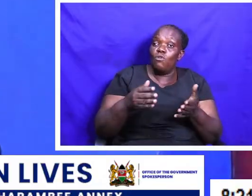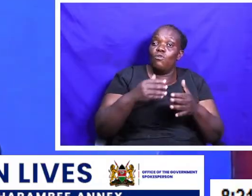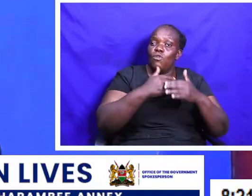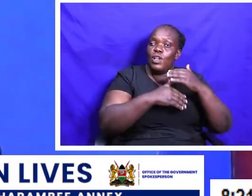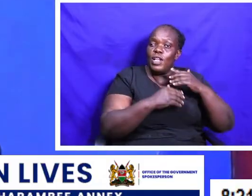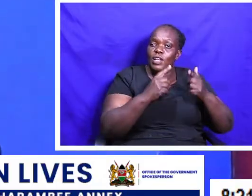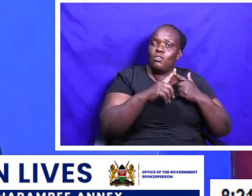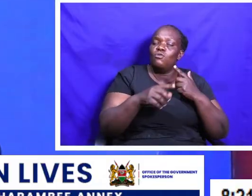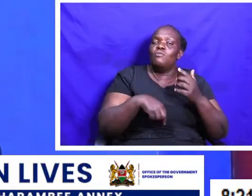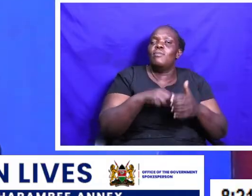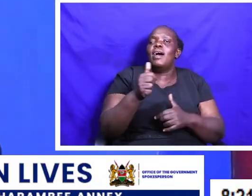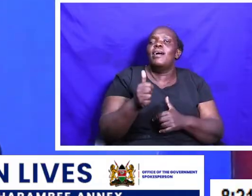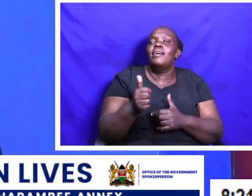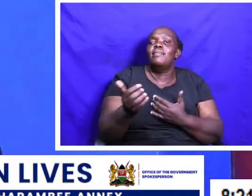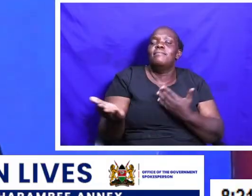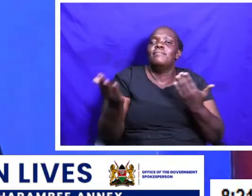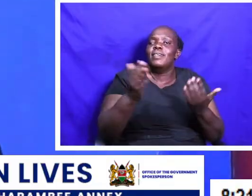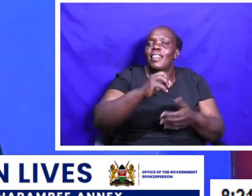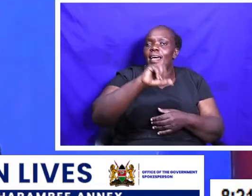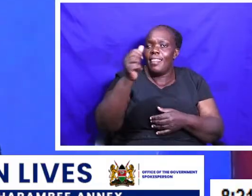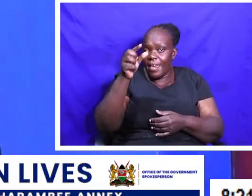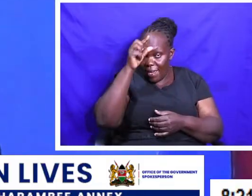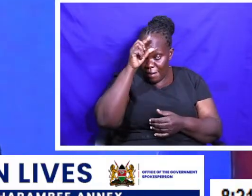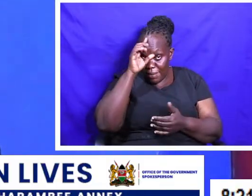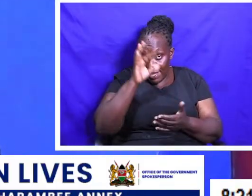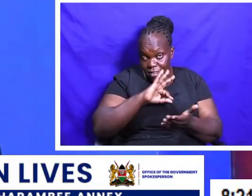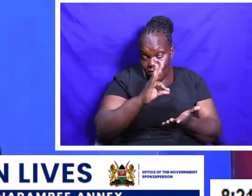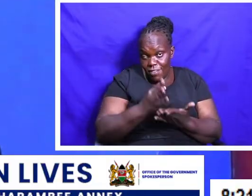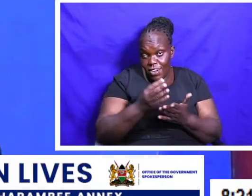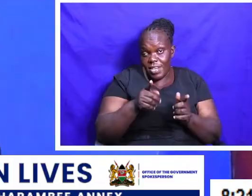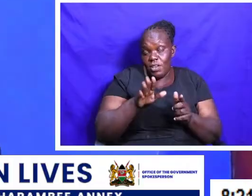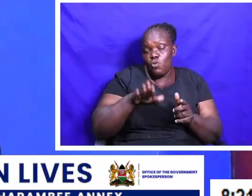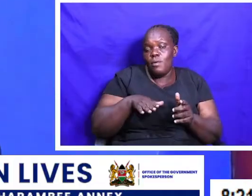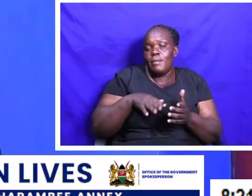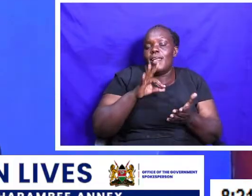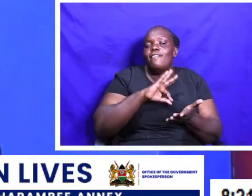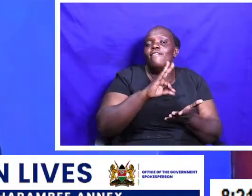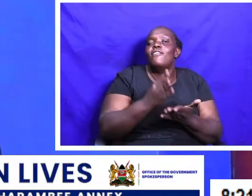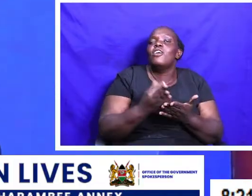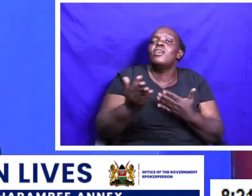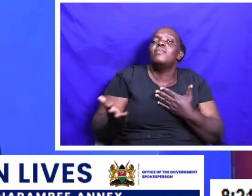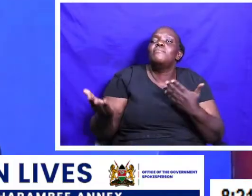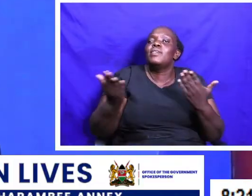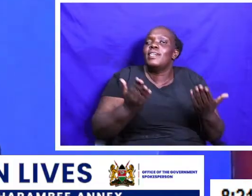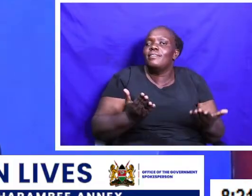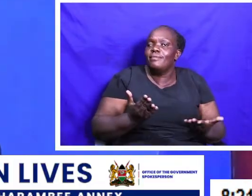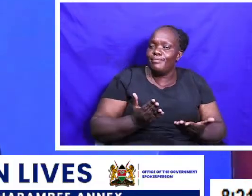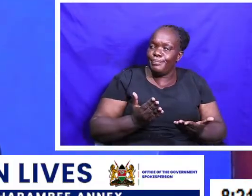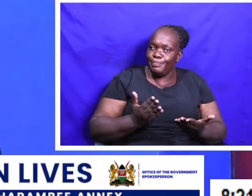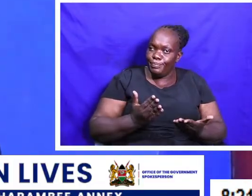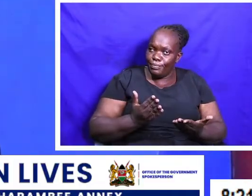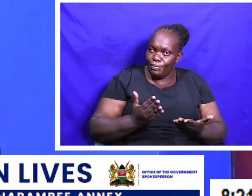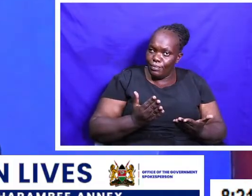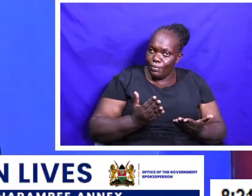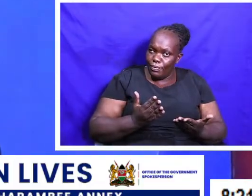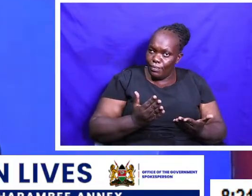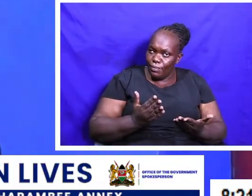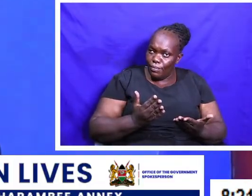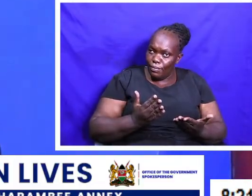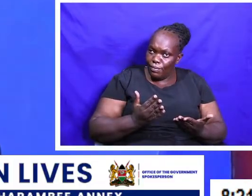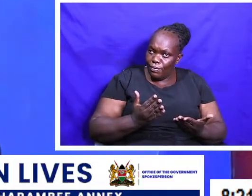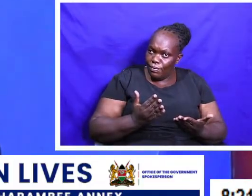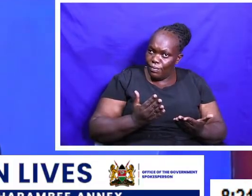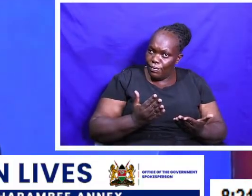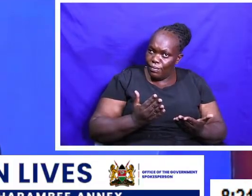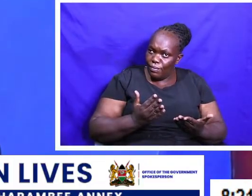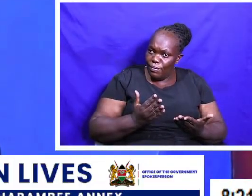to buy their stock and all, and bring in the other government funds like the women fund bring in the what do you